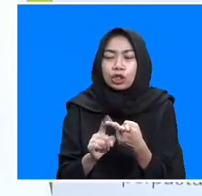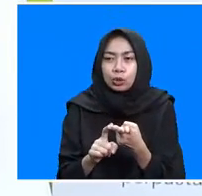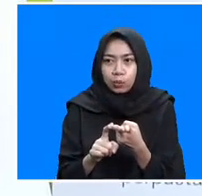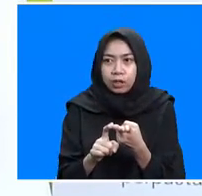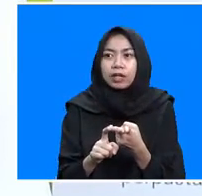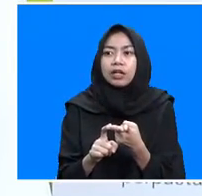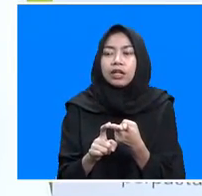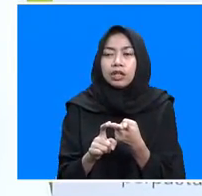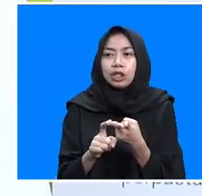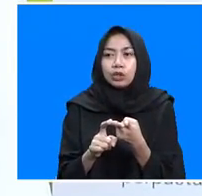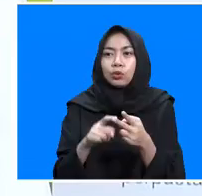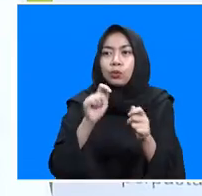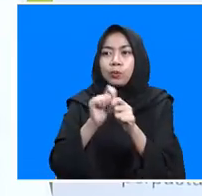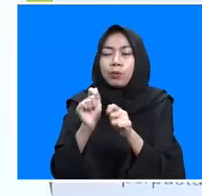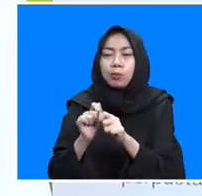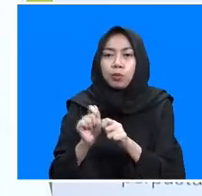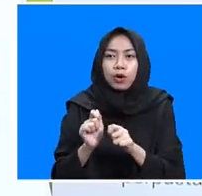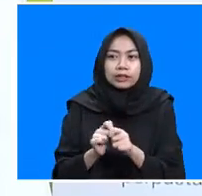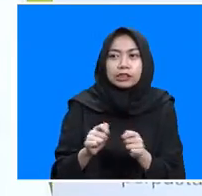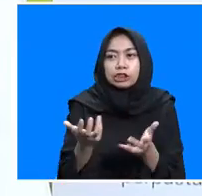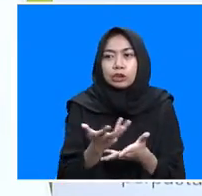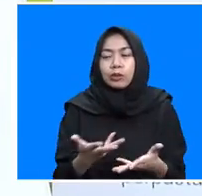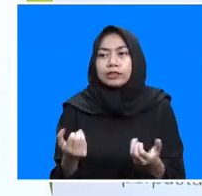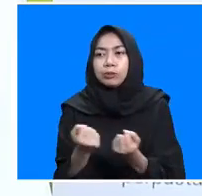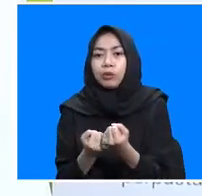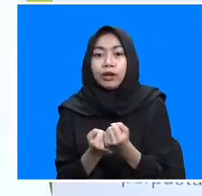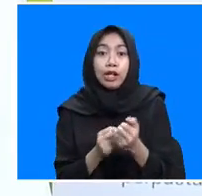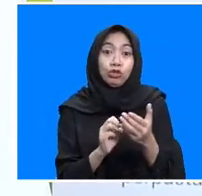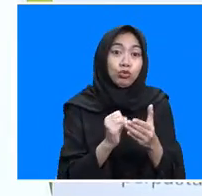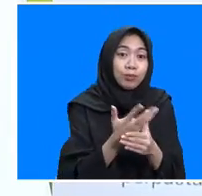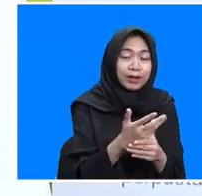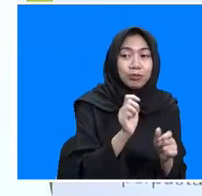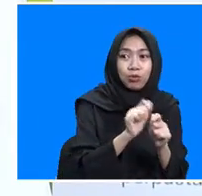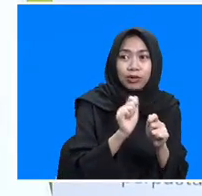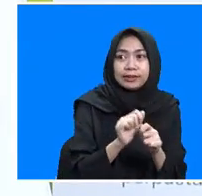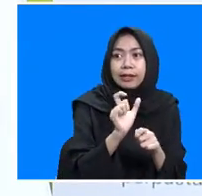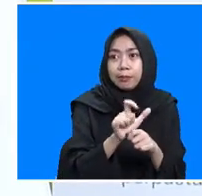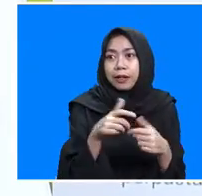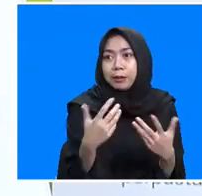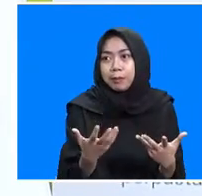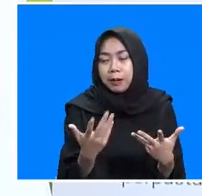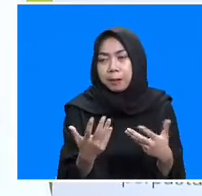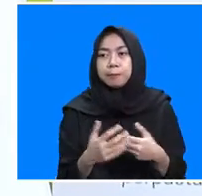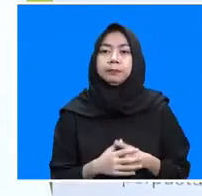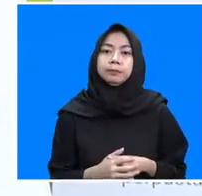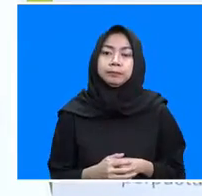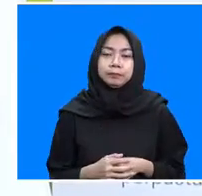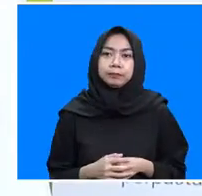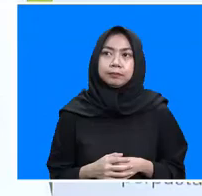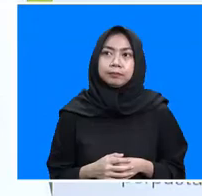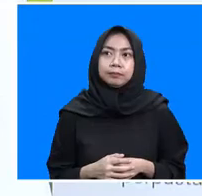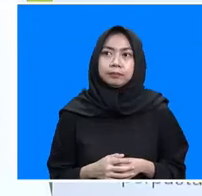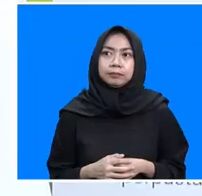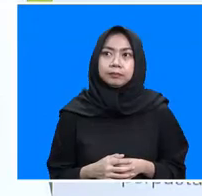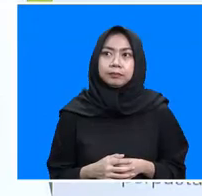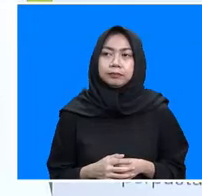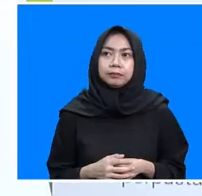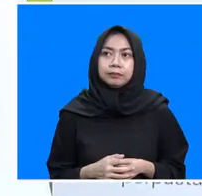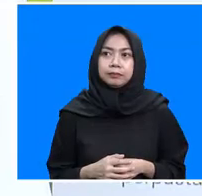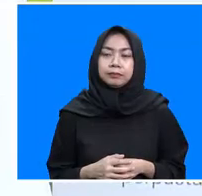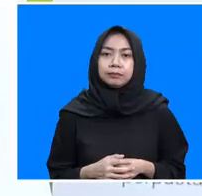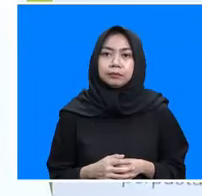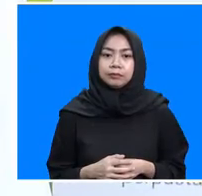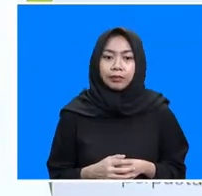Mm. So if we were to go to the resources, so AITSL, the Australian Institute of Teachers and School